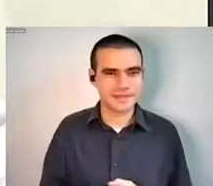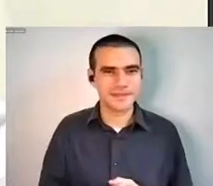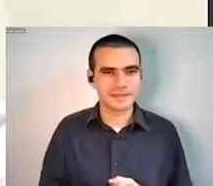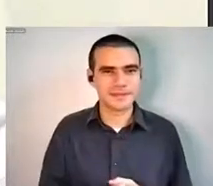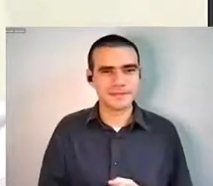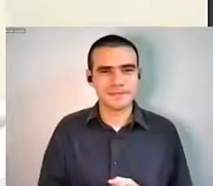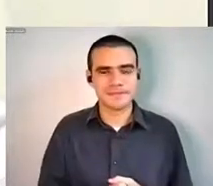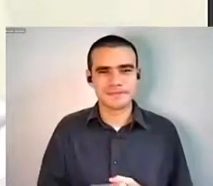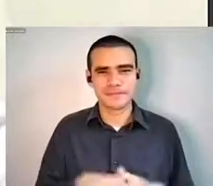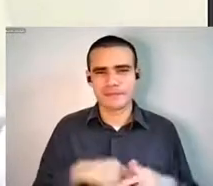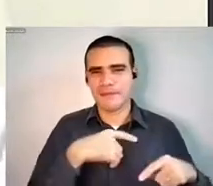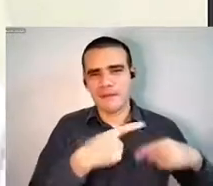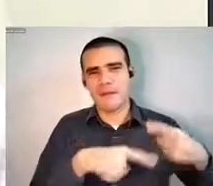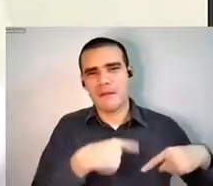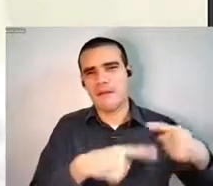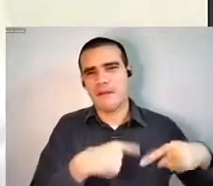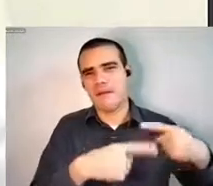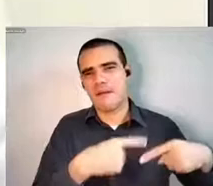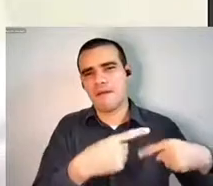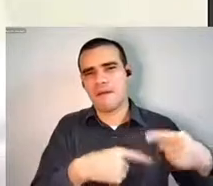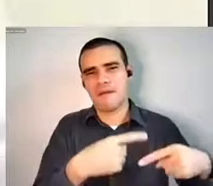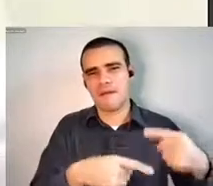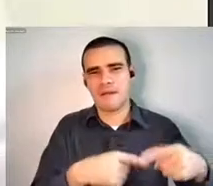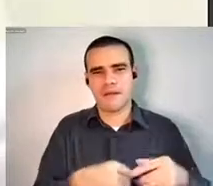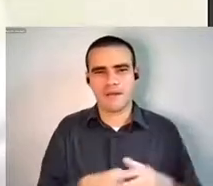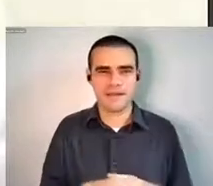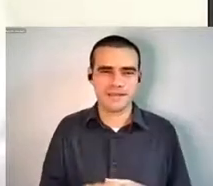panel without further